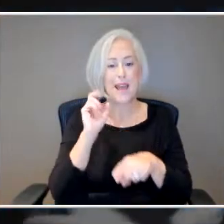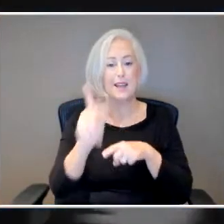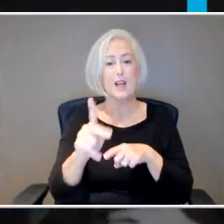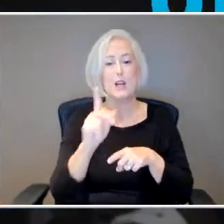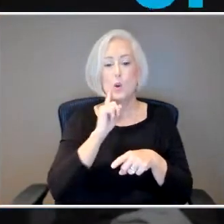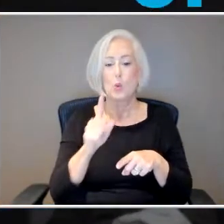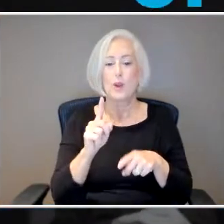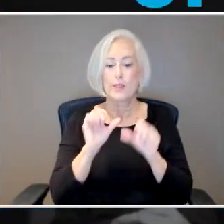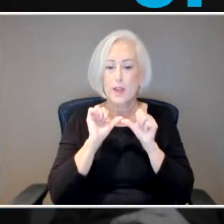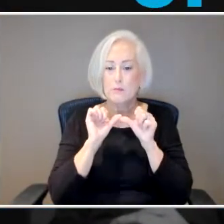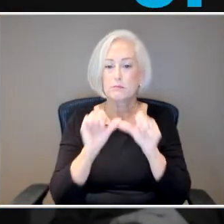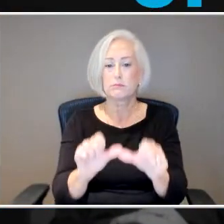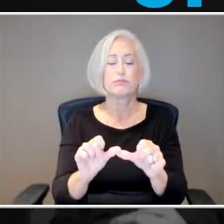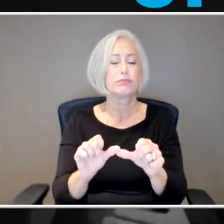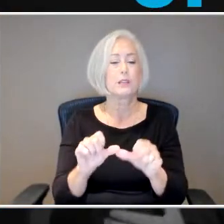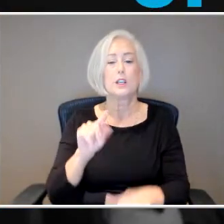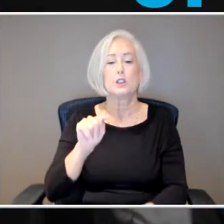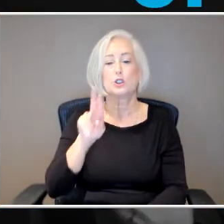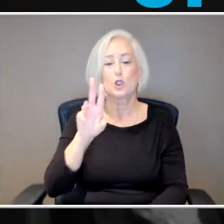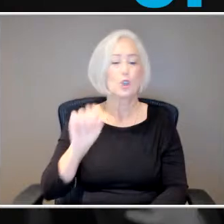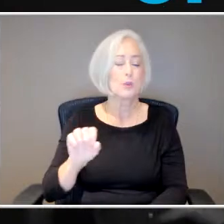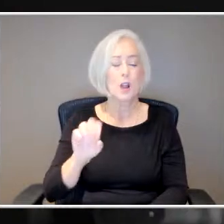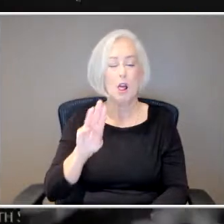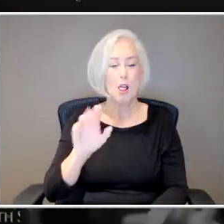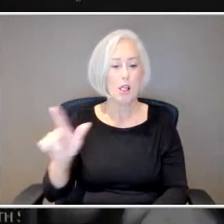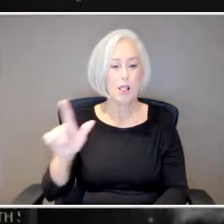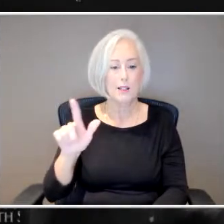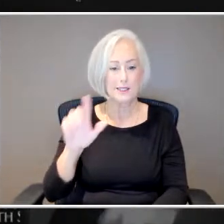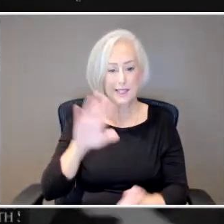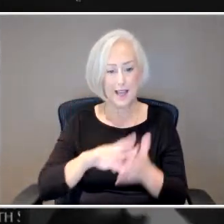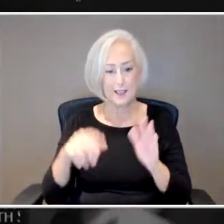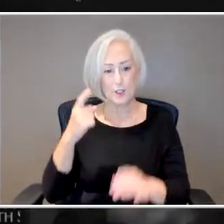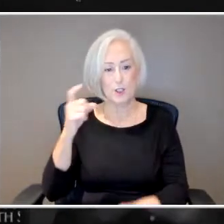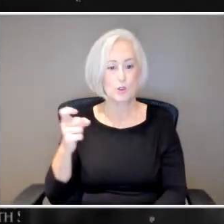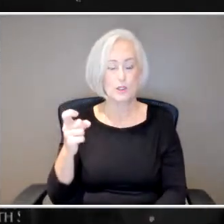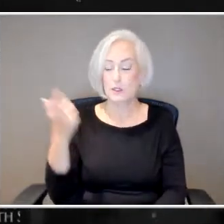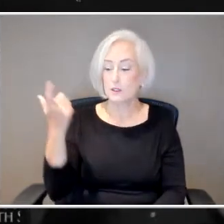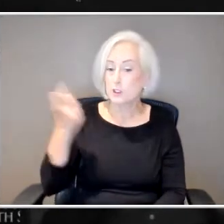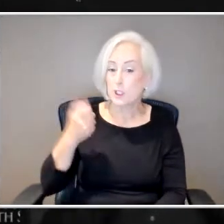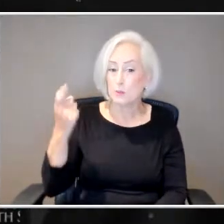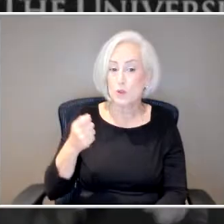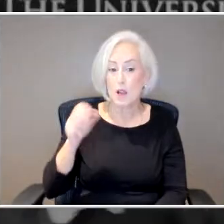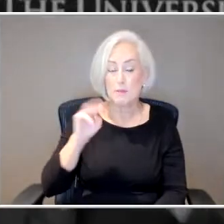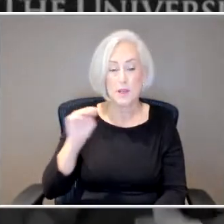8. Subscribe to our Morning Medical Update and Open Mics with Dr.